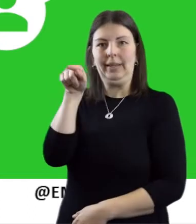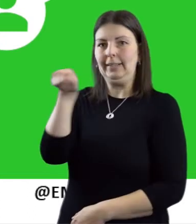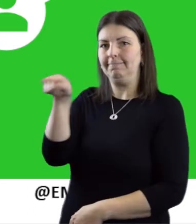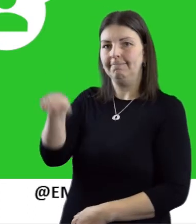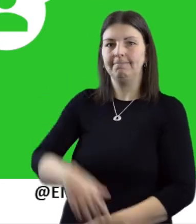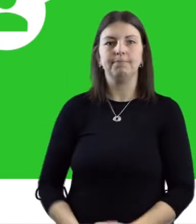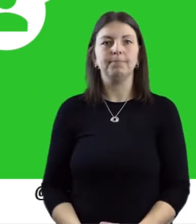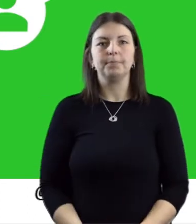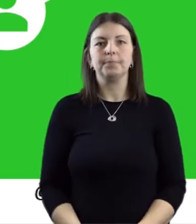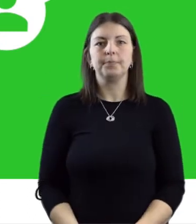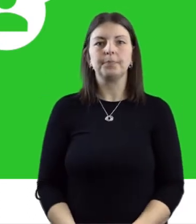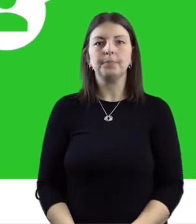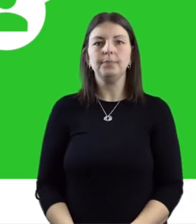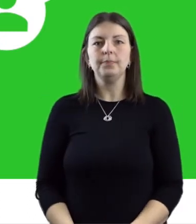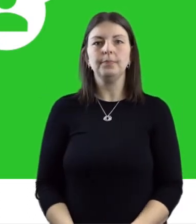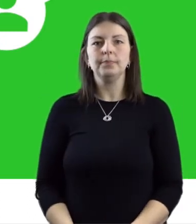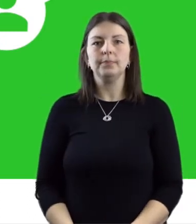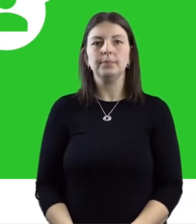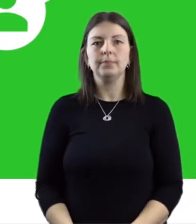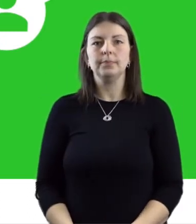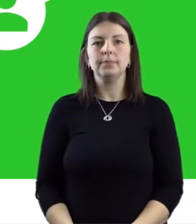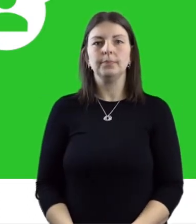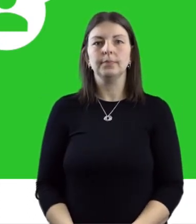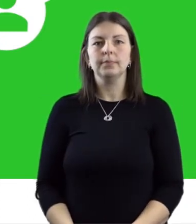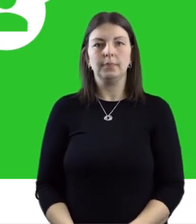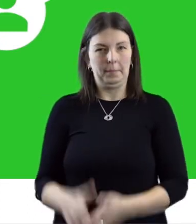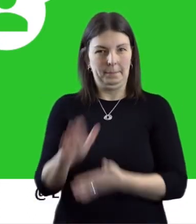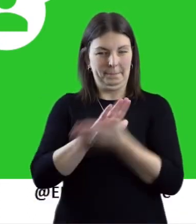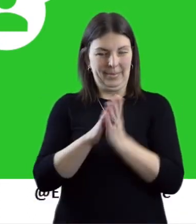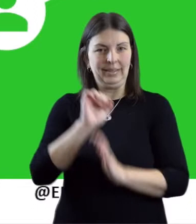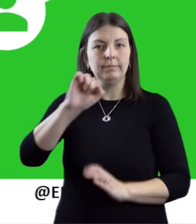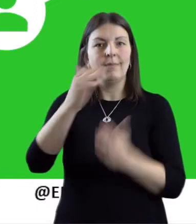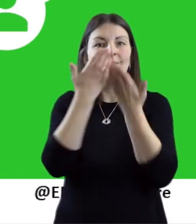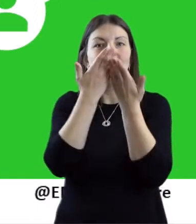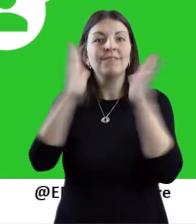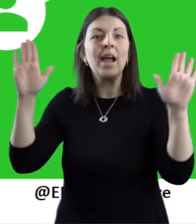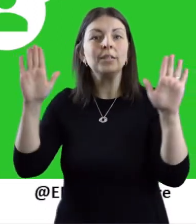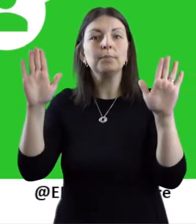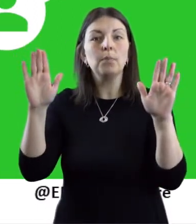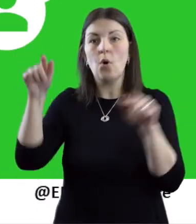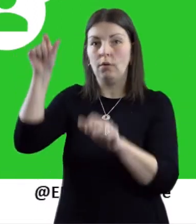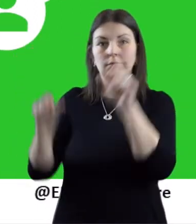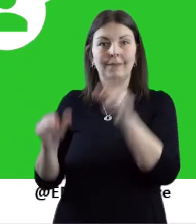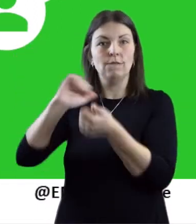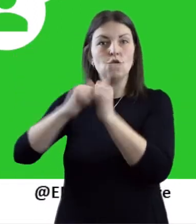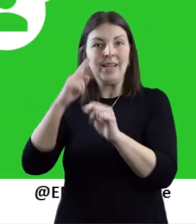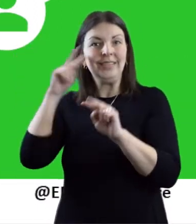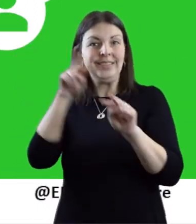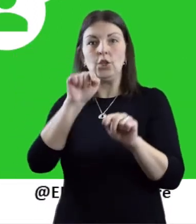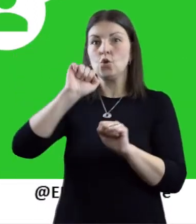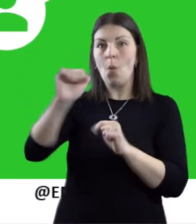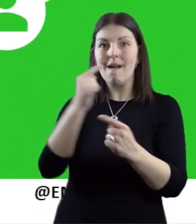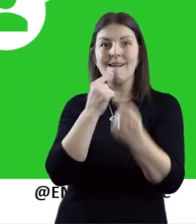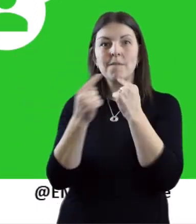or your child. It's a good idea to adjust location settings in applications to prevent strangers knowing where you and